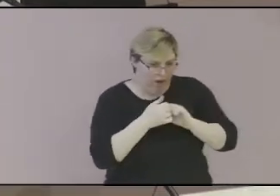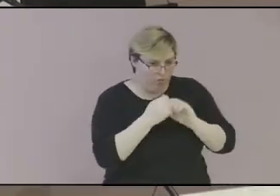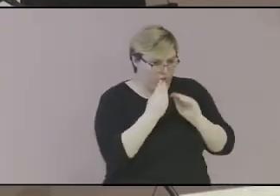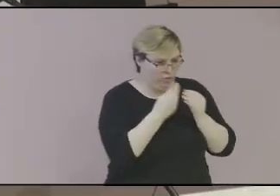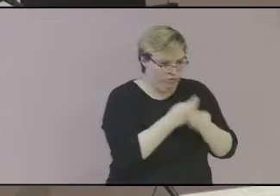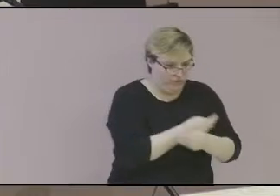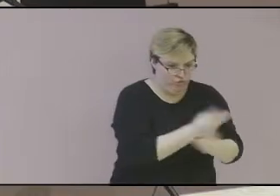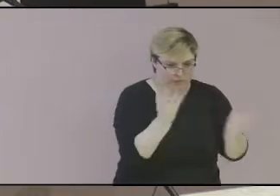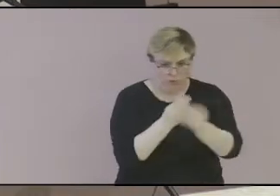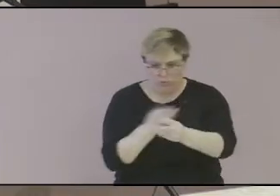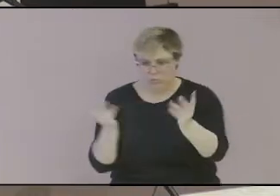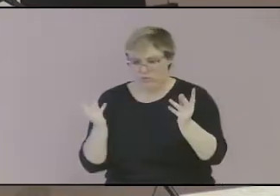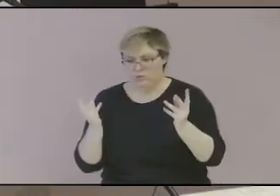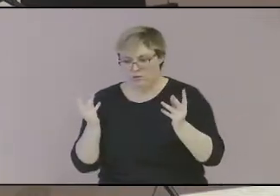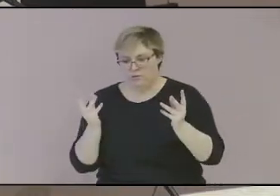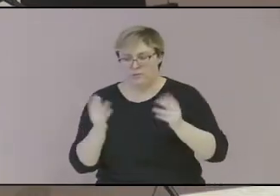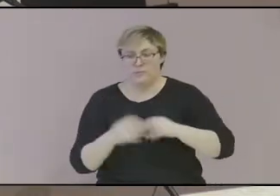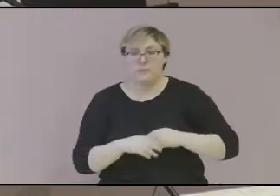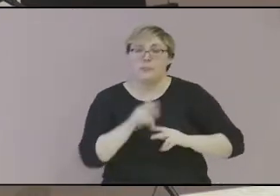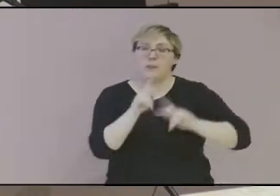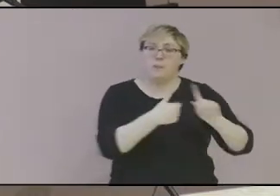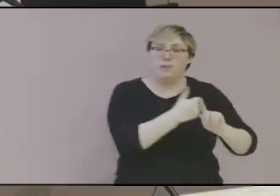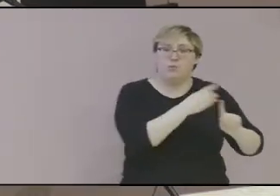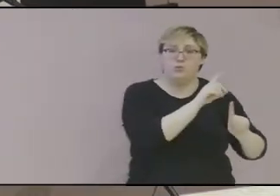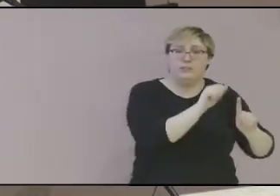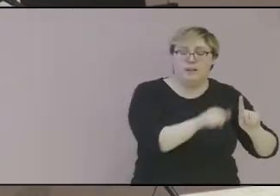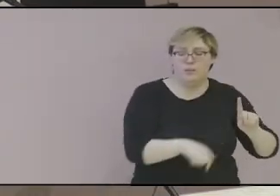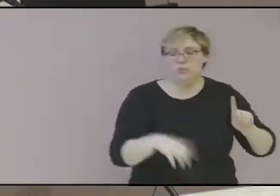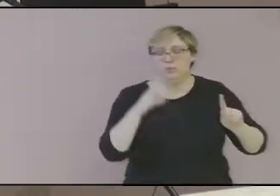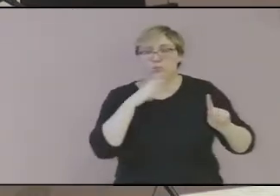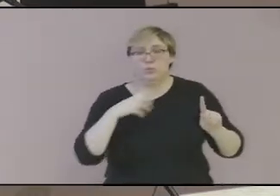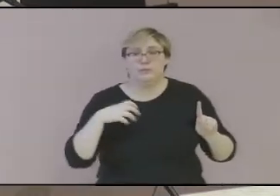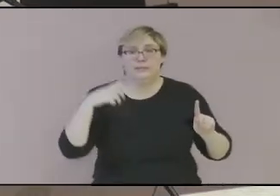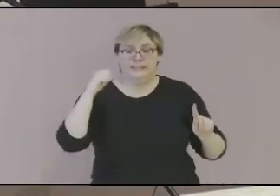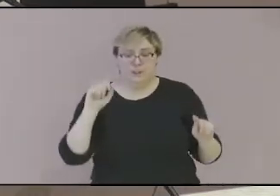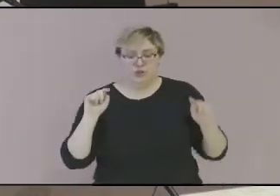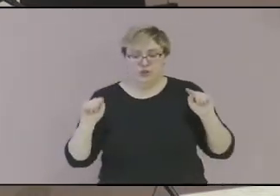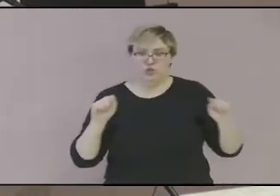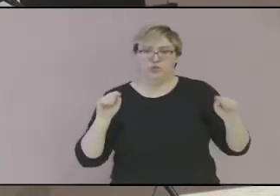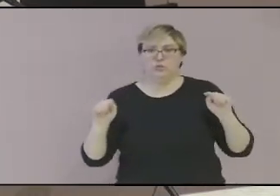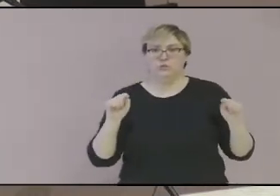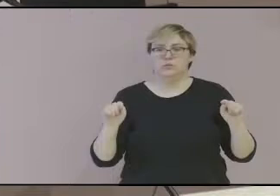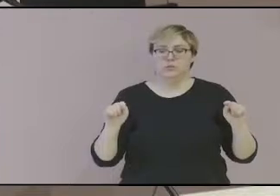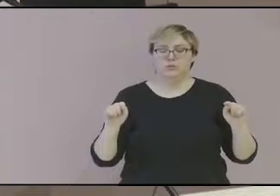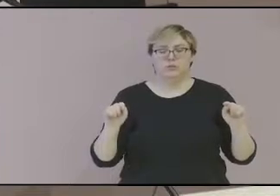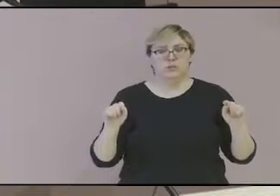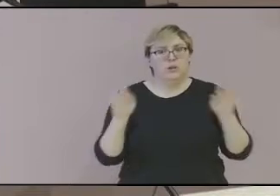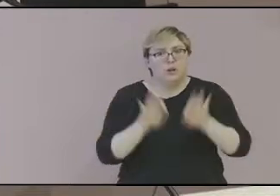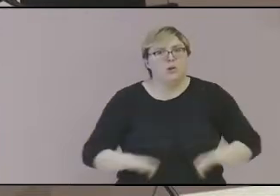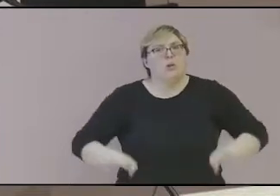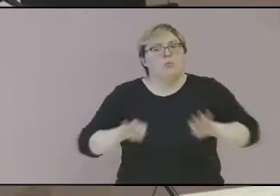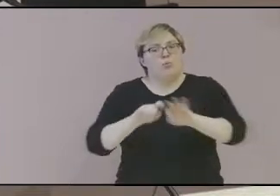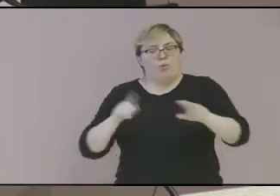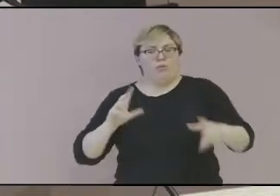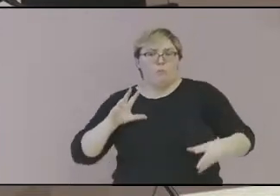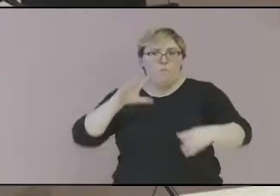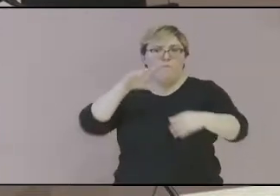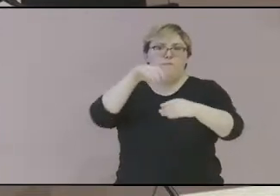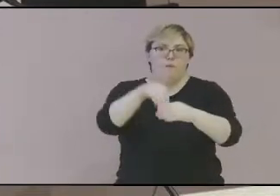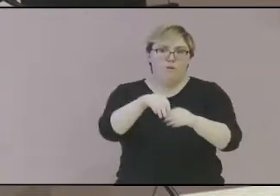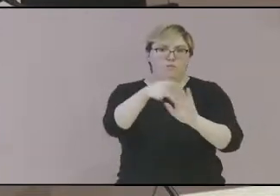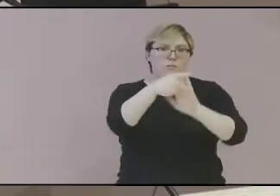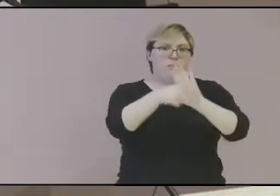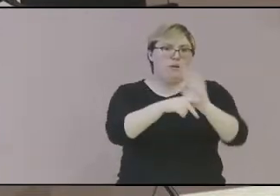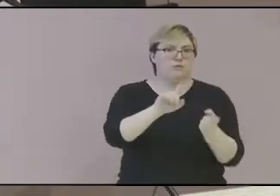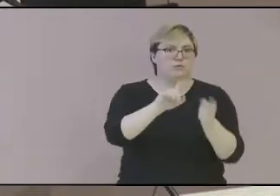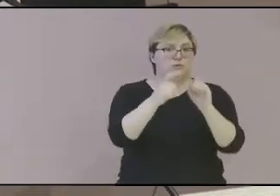and for seniors demanded that those who were impacted play a role in shaping those policies, which they tended not to